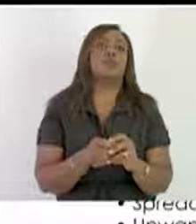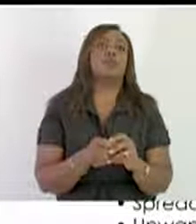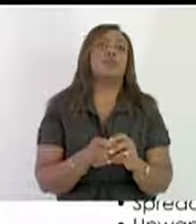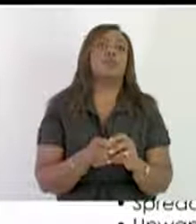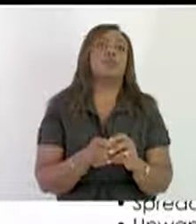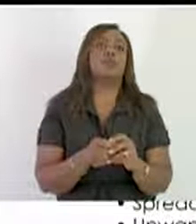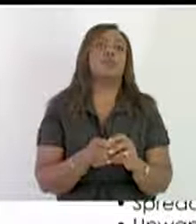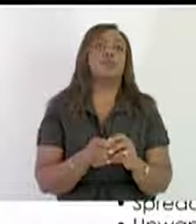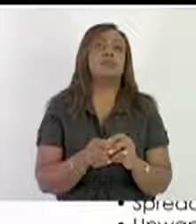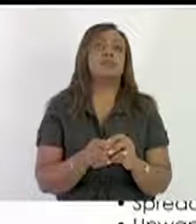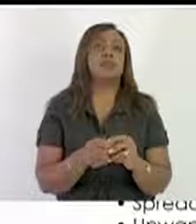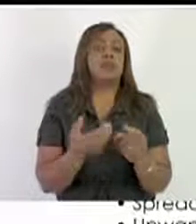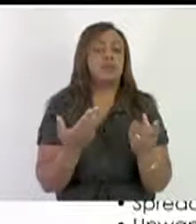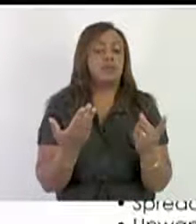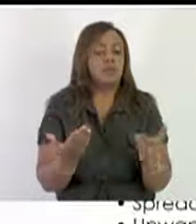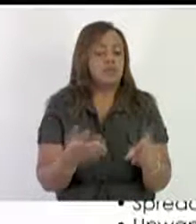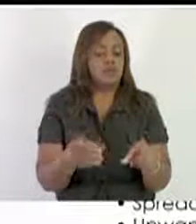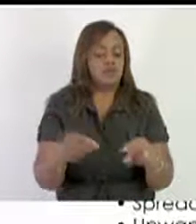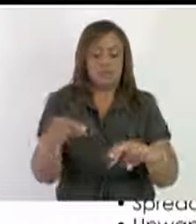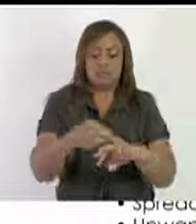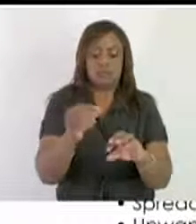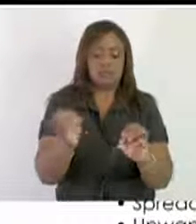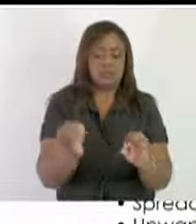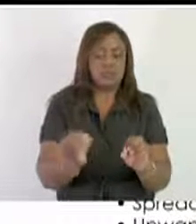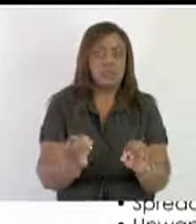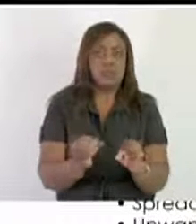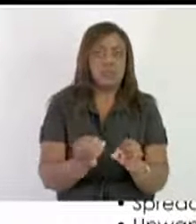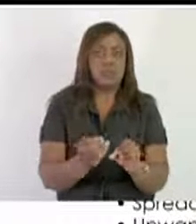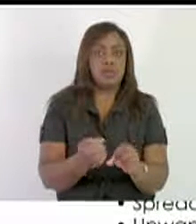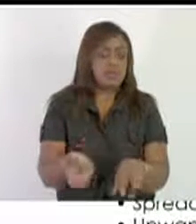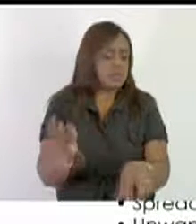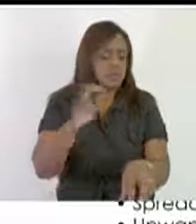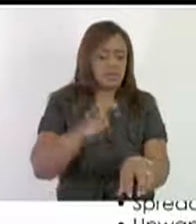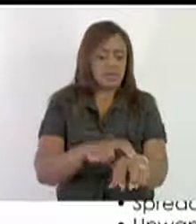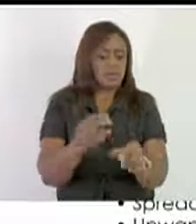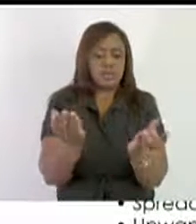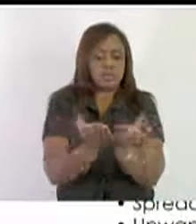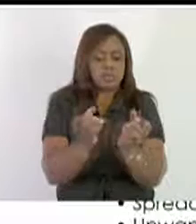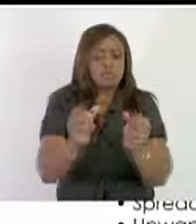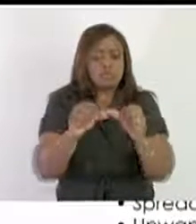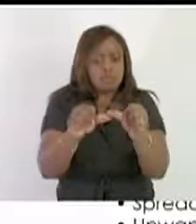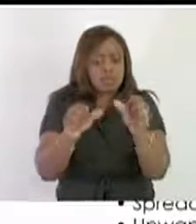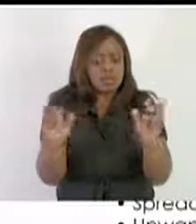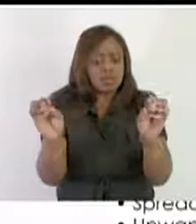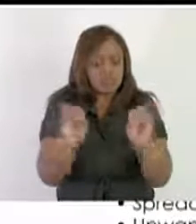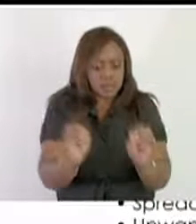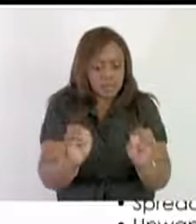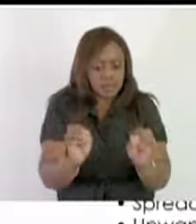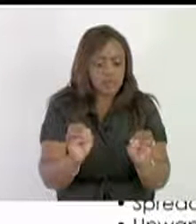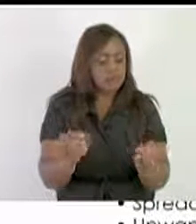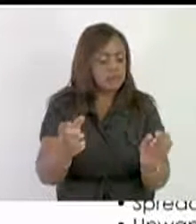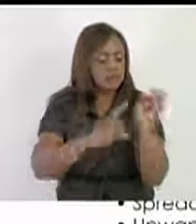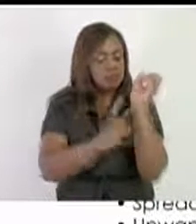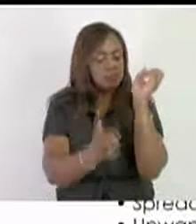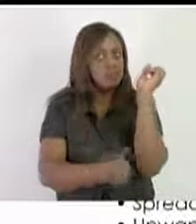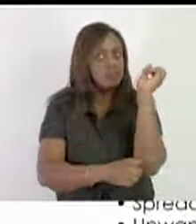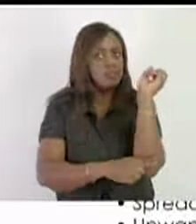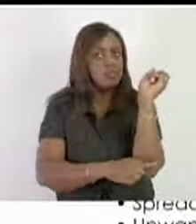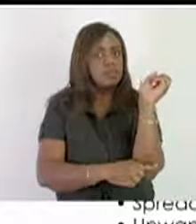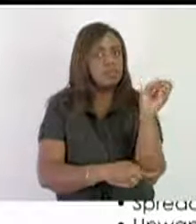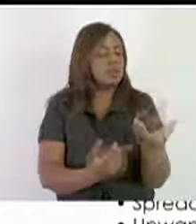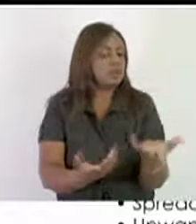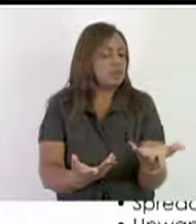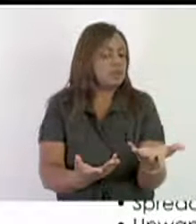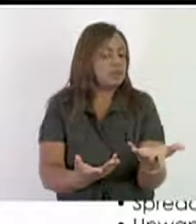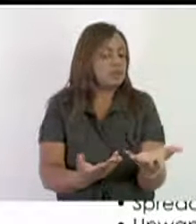leads to unwanted pregnancies. And the other impact as well are looking after a baby of a